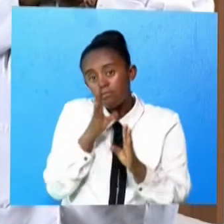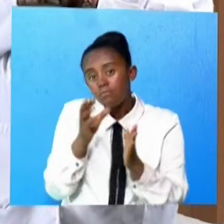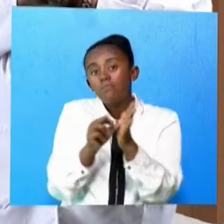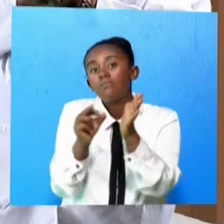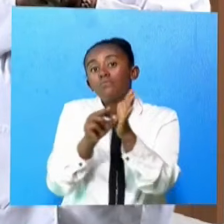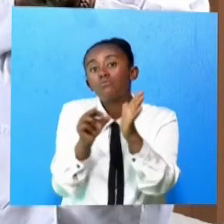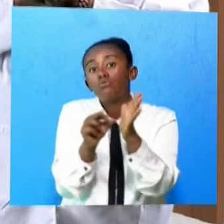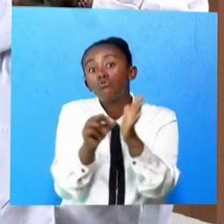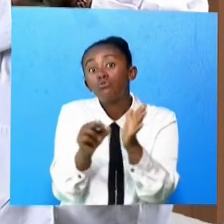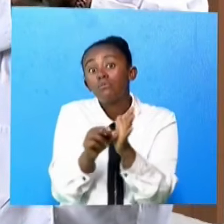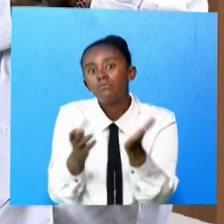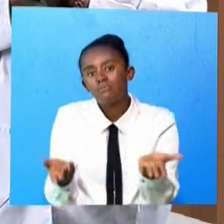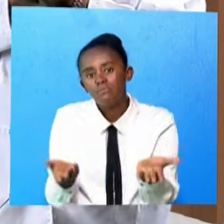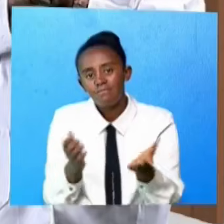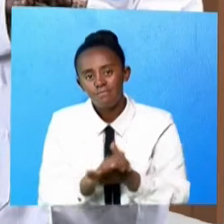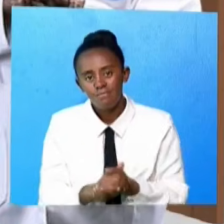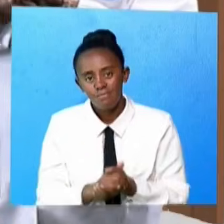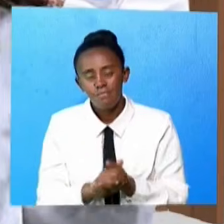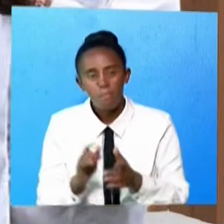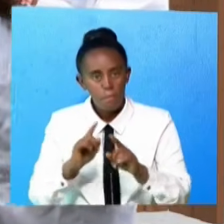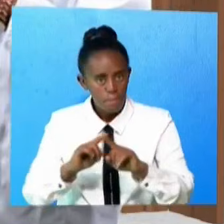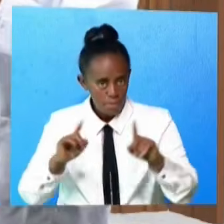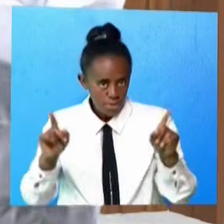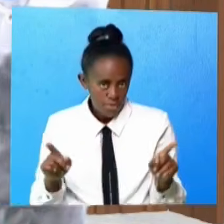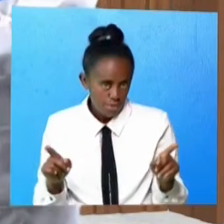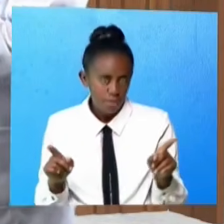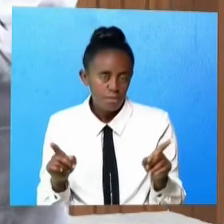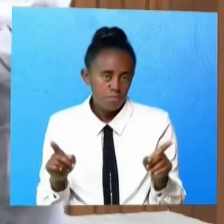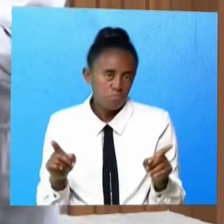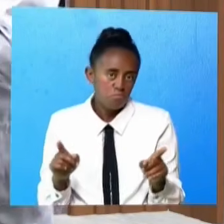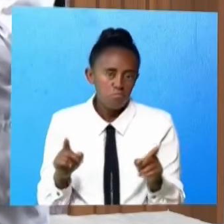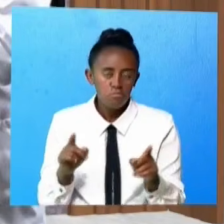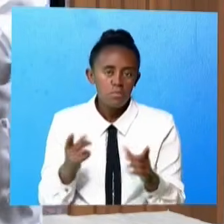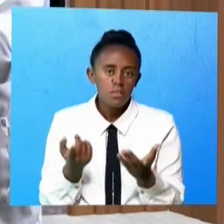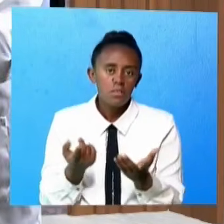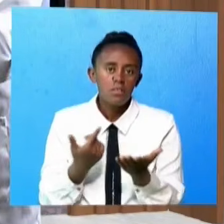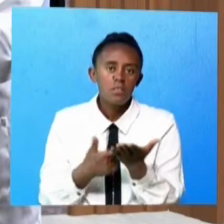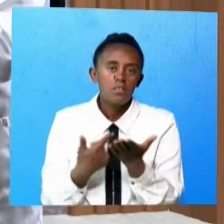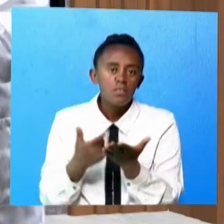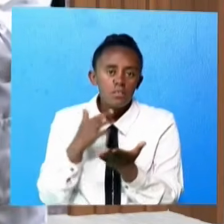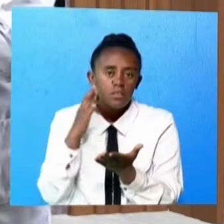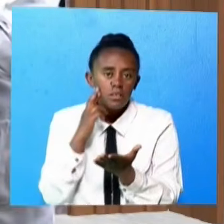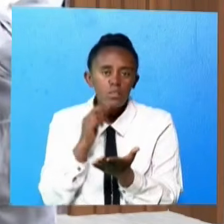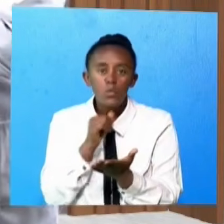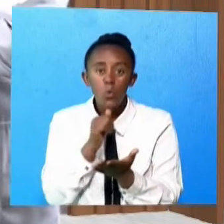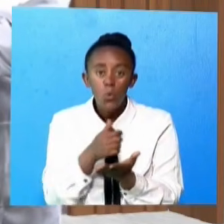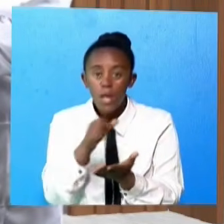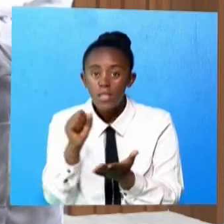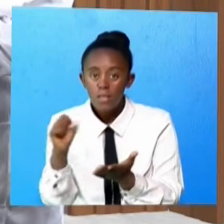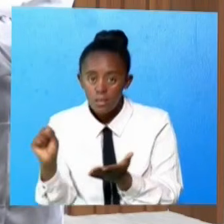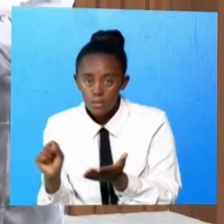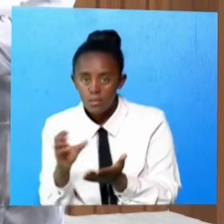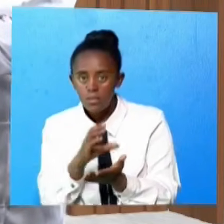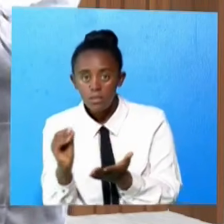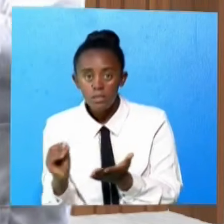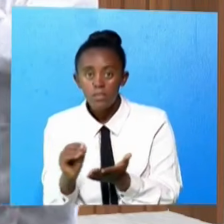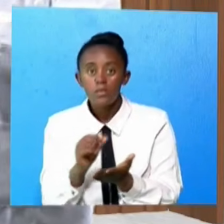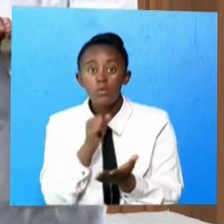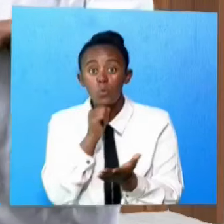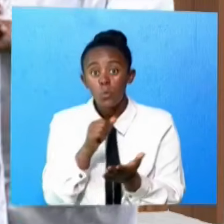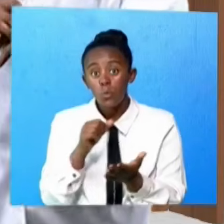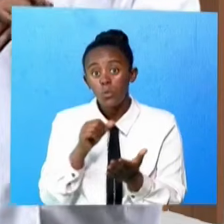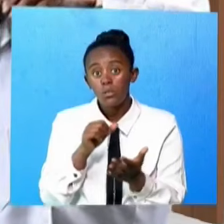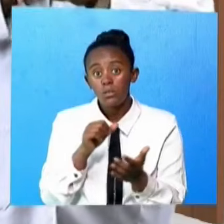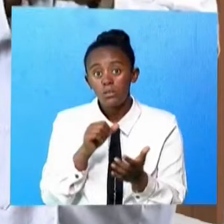do this. But in such a case, not as a structure and not so as structure